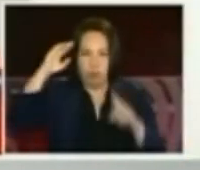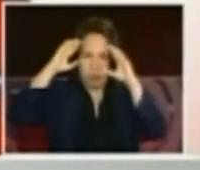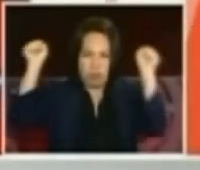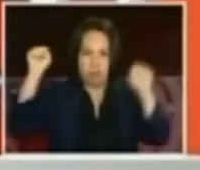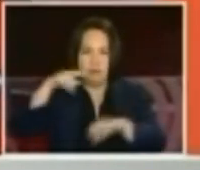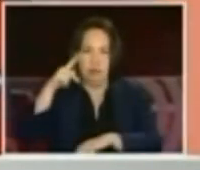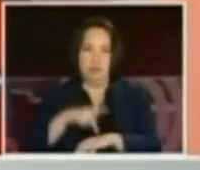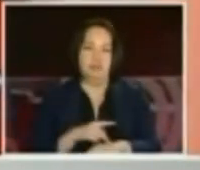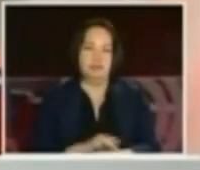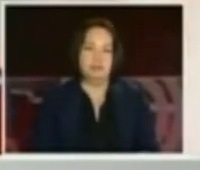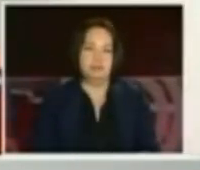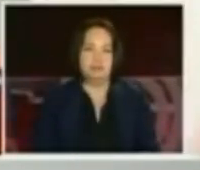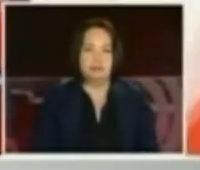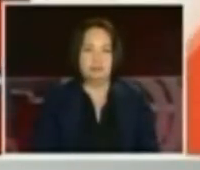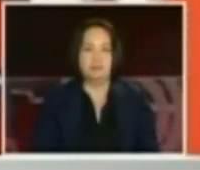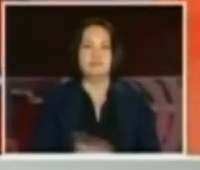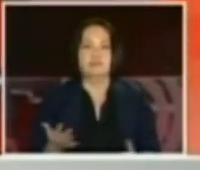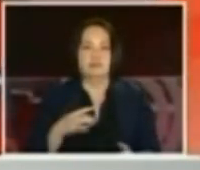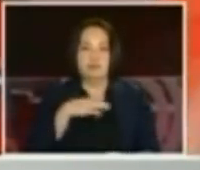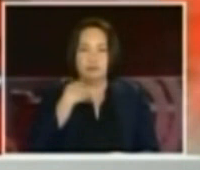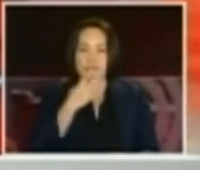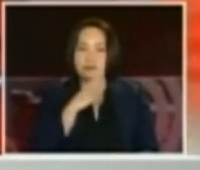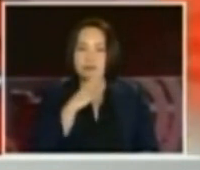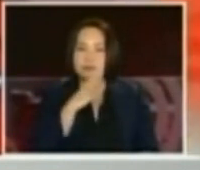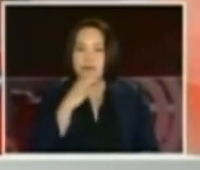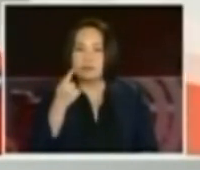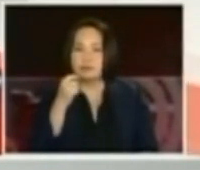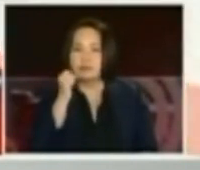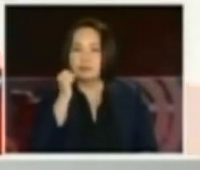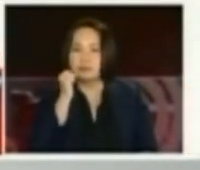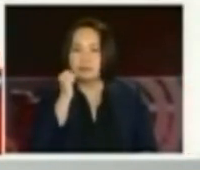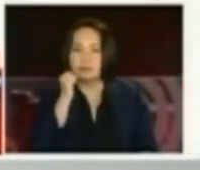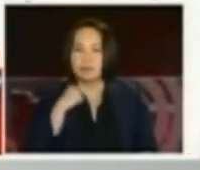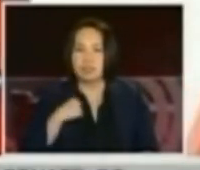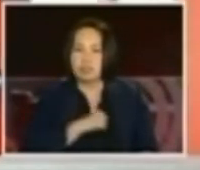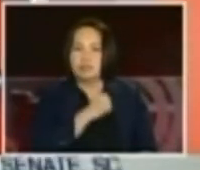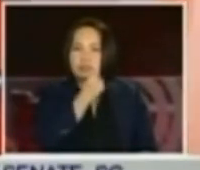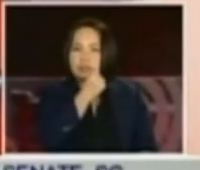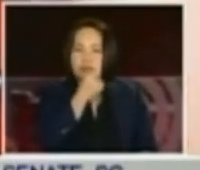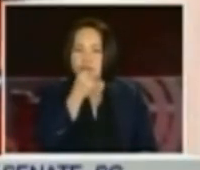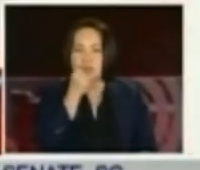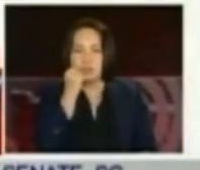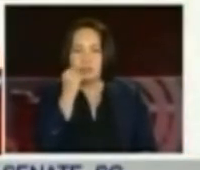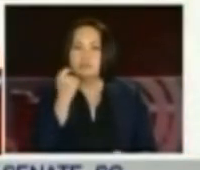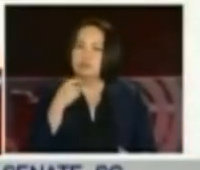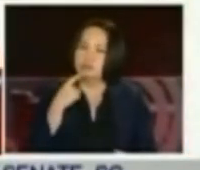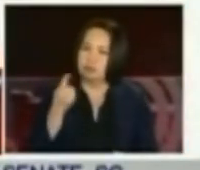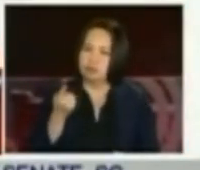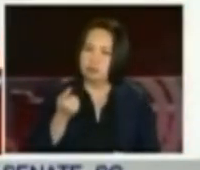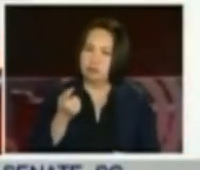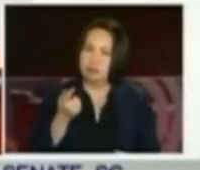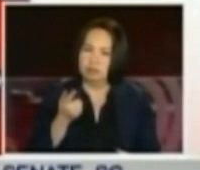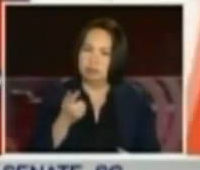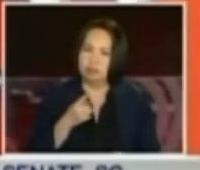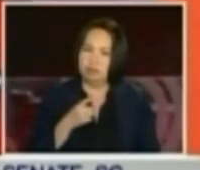President. Yes, Mr. President, in view of the judgment against the respondent, I move that the